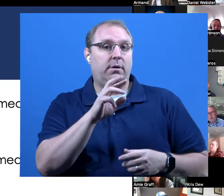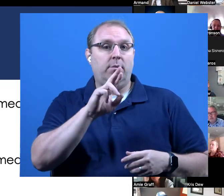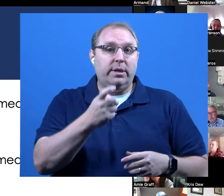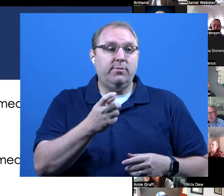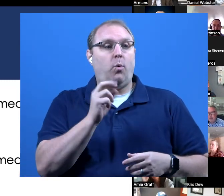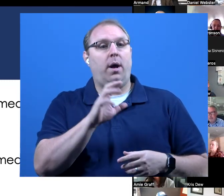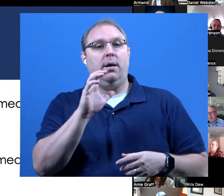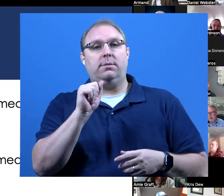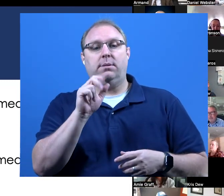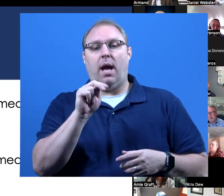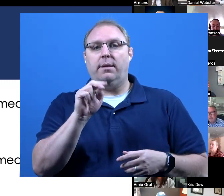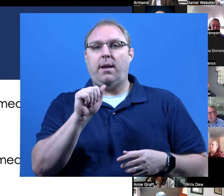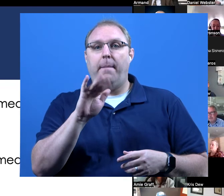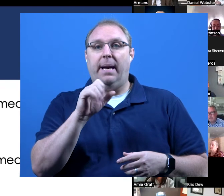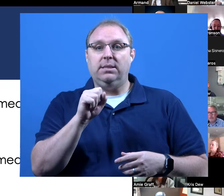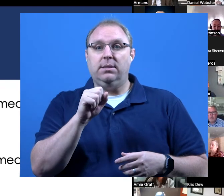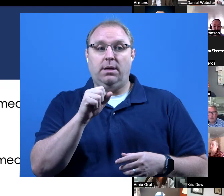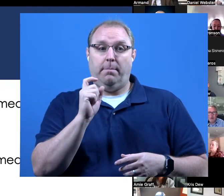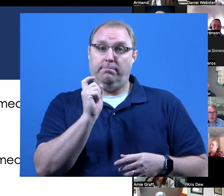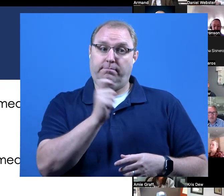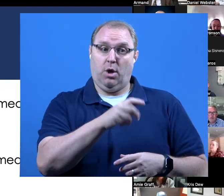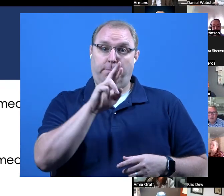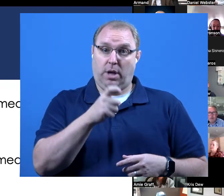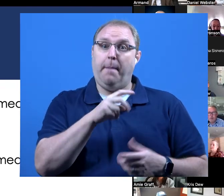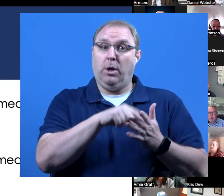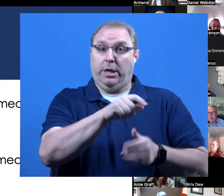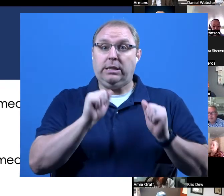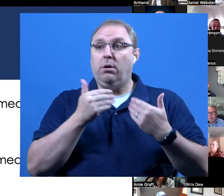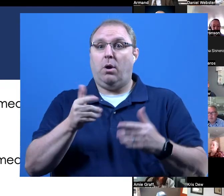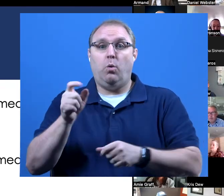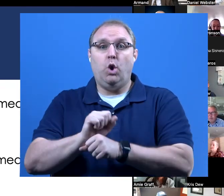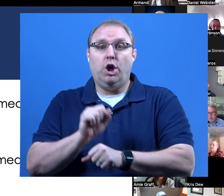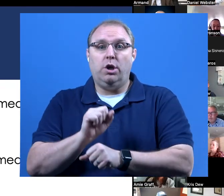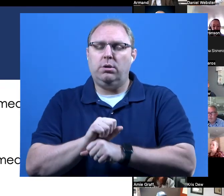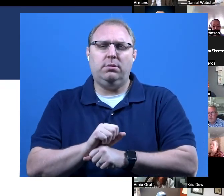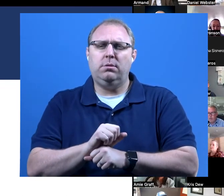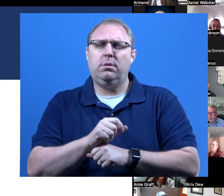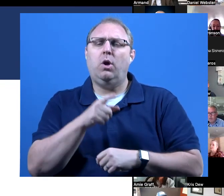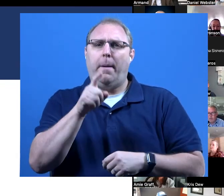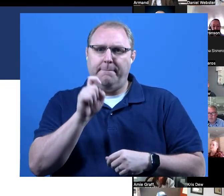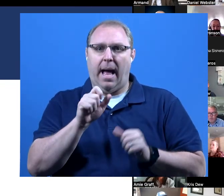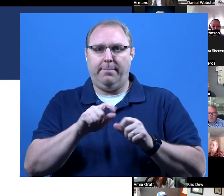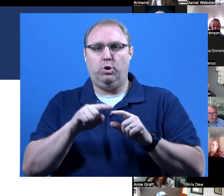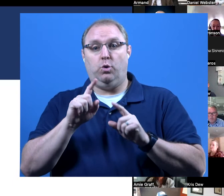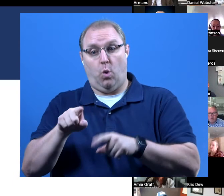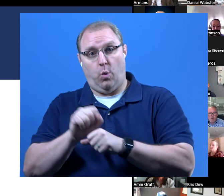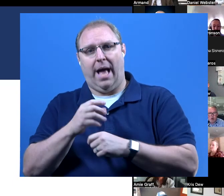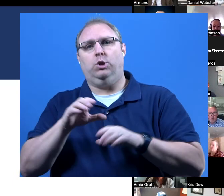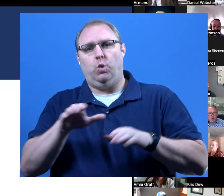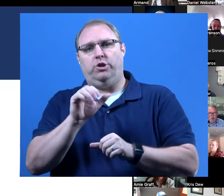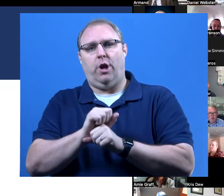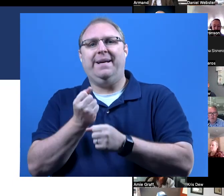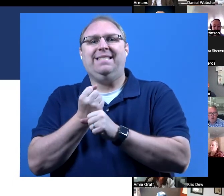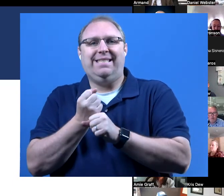your use of that medication is over what the prescription is. So it has to be, you have to follow